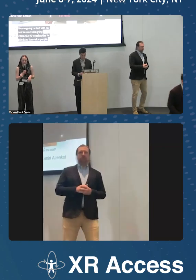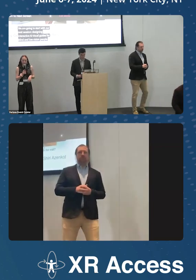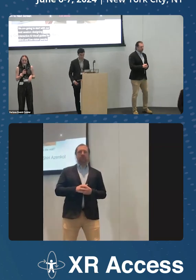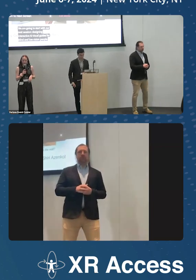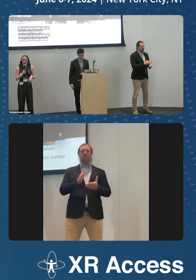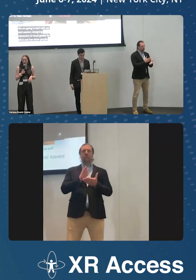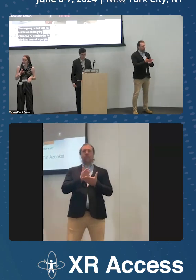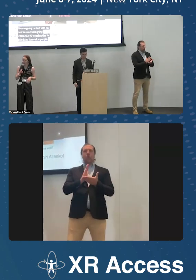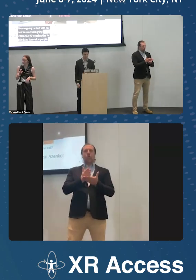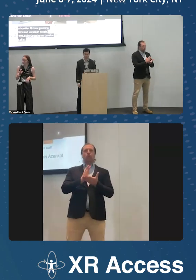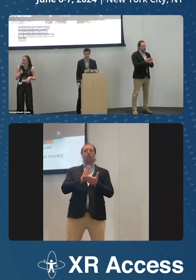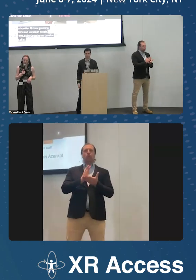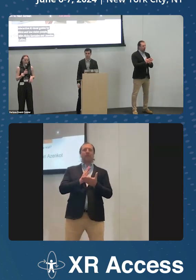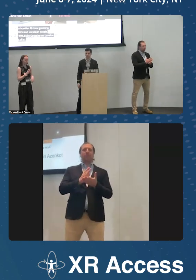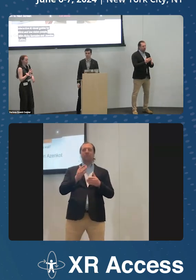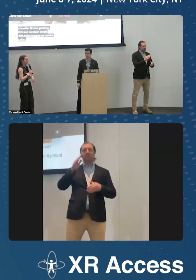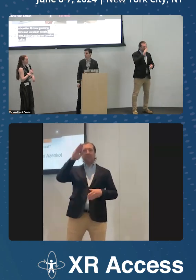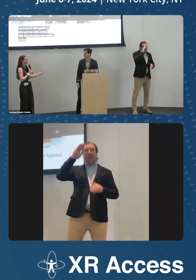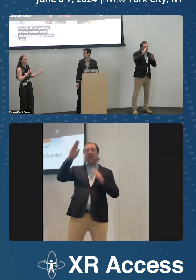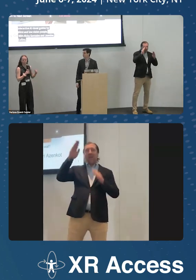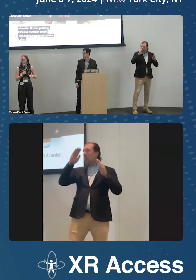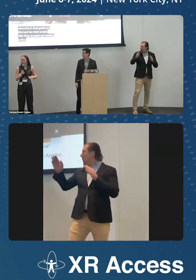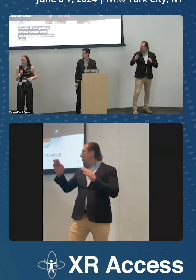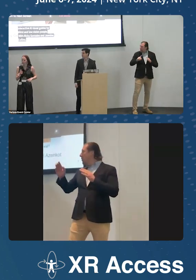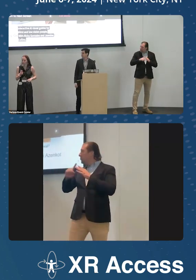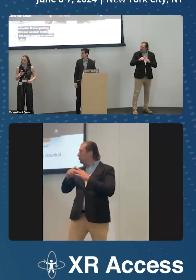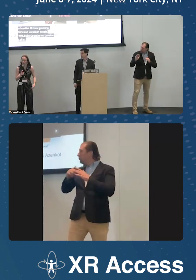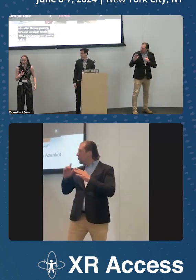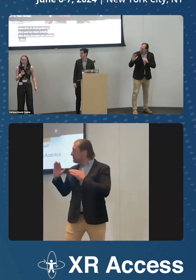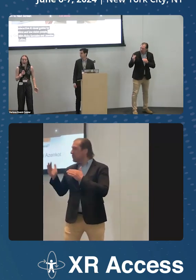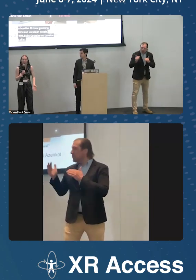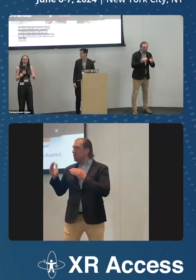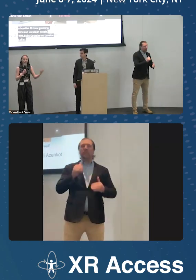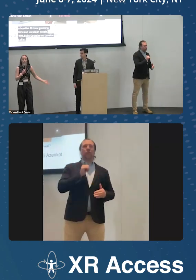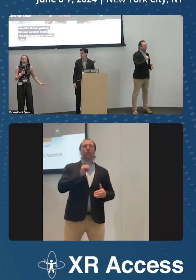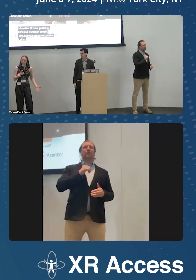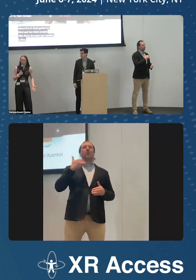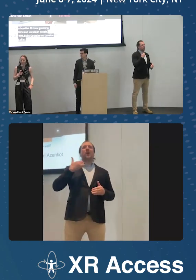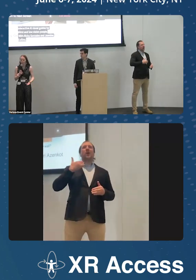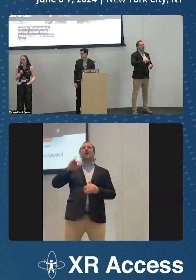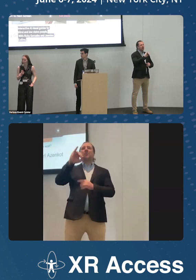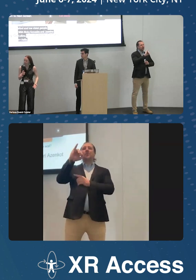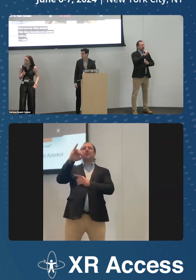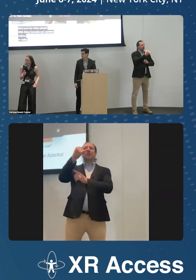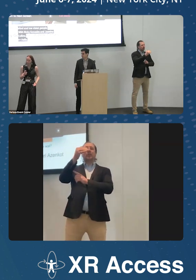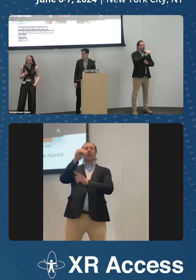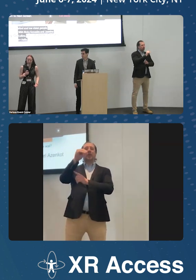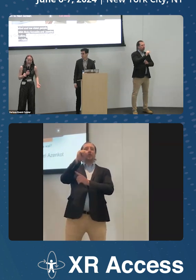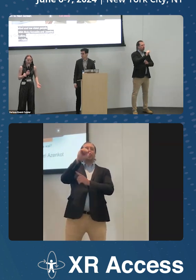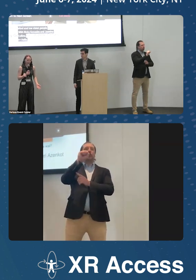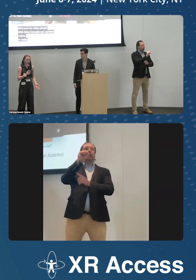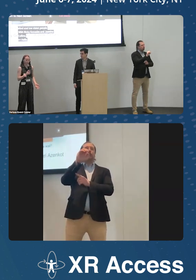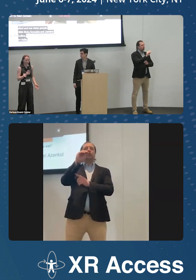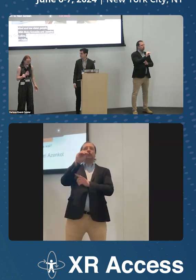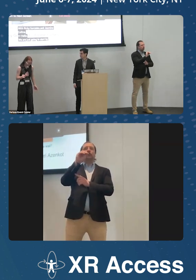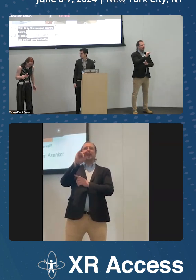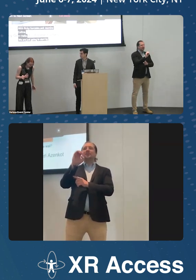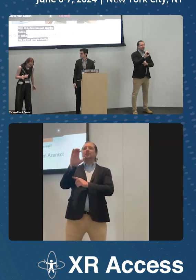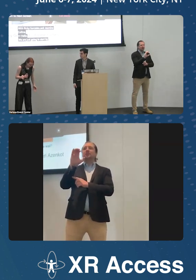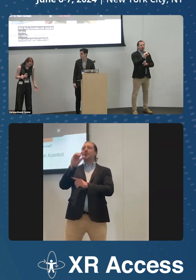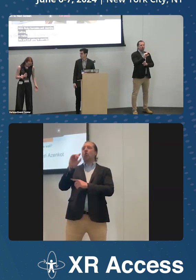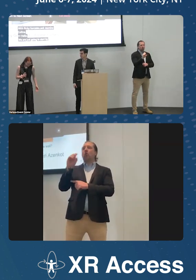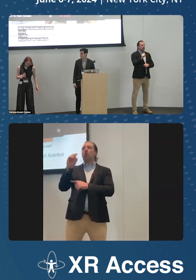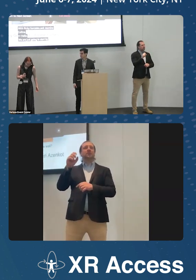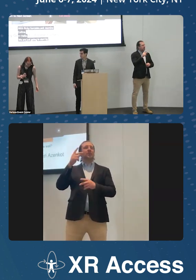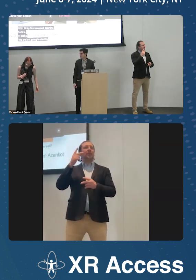All right, so hello everyone. We're going to just start introducing ourselves real quick. So I am Jasmine Collins. A quick description of what